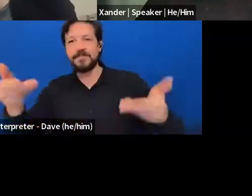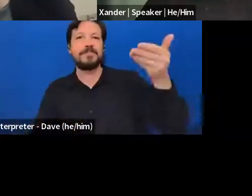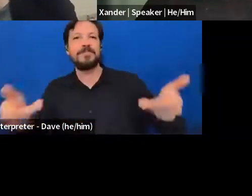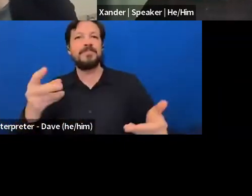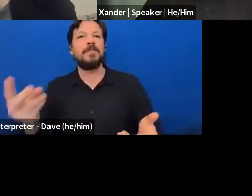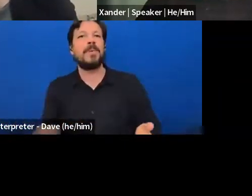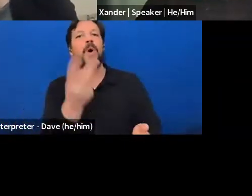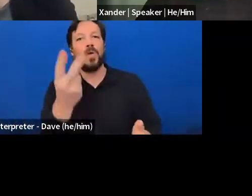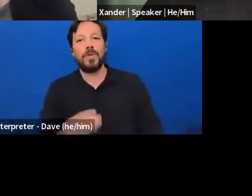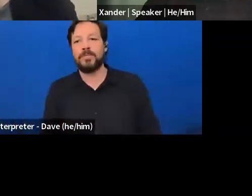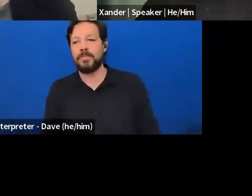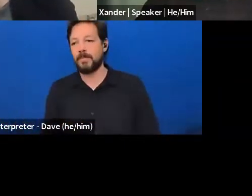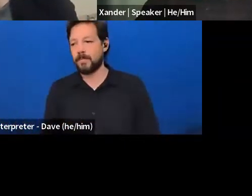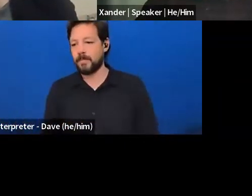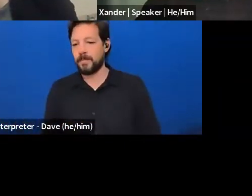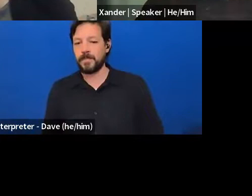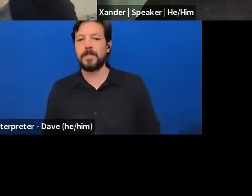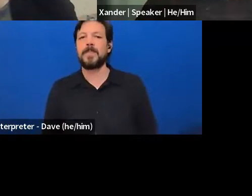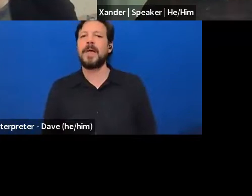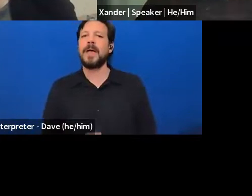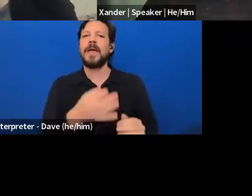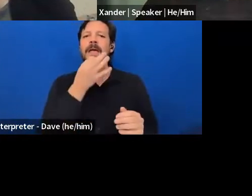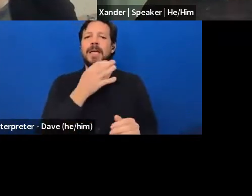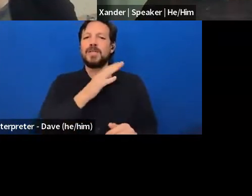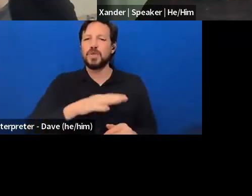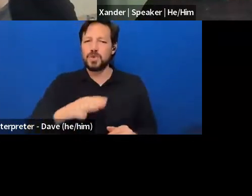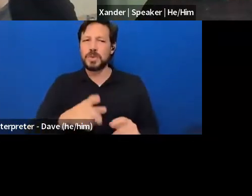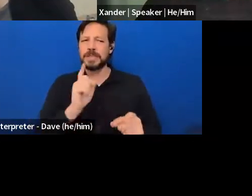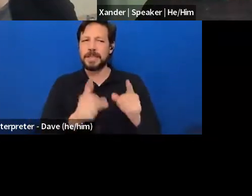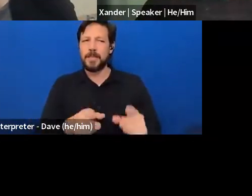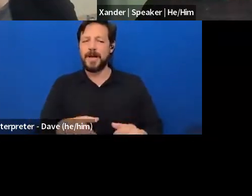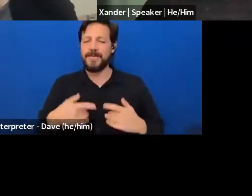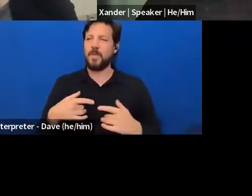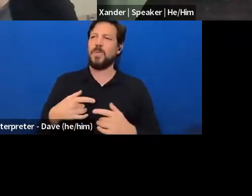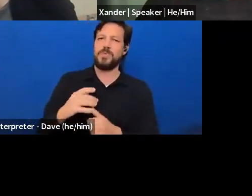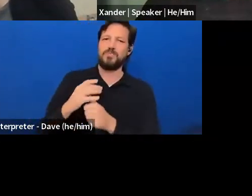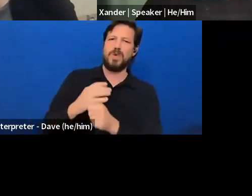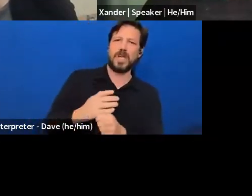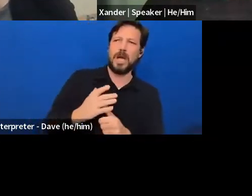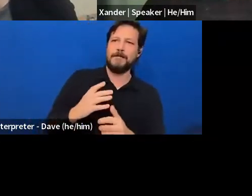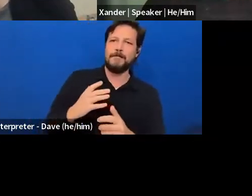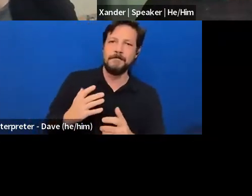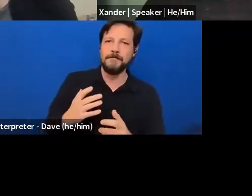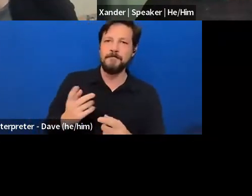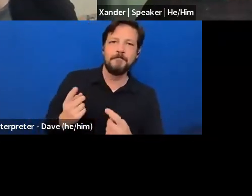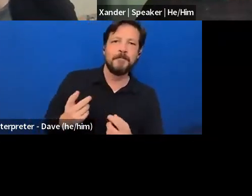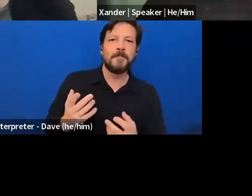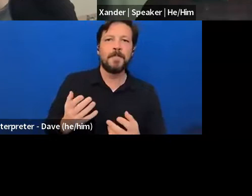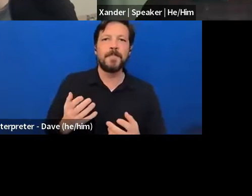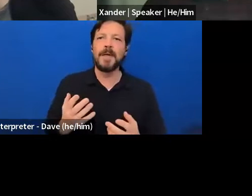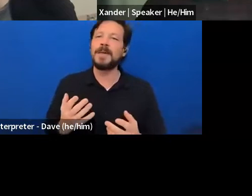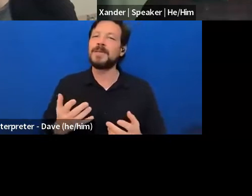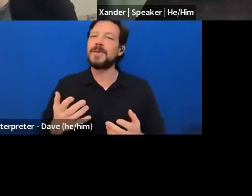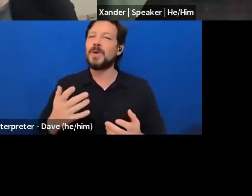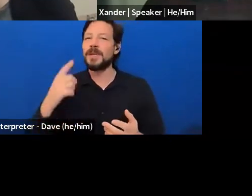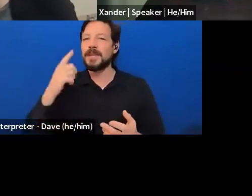feel the pressure at times, so that's where being able to have that balance we think is really